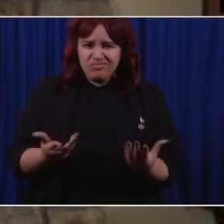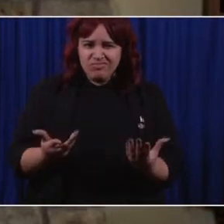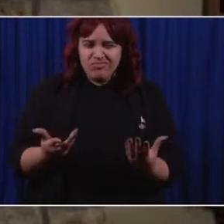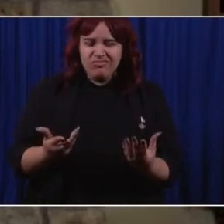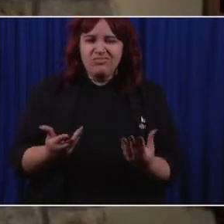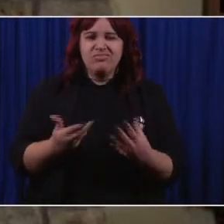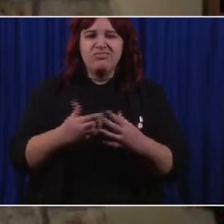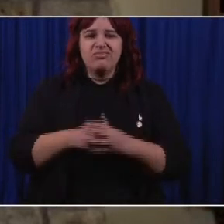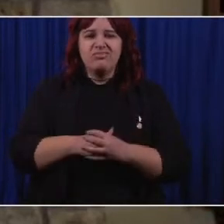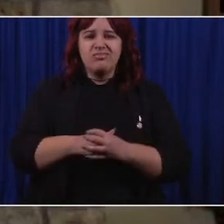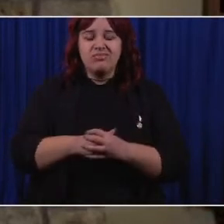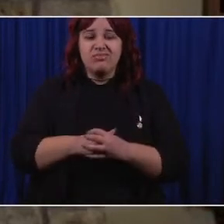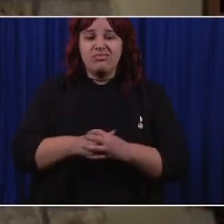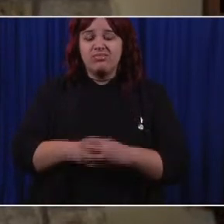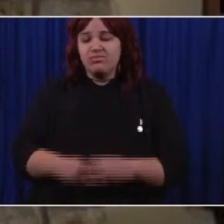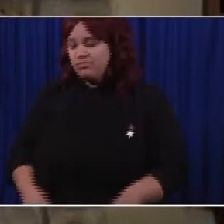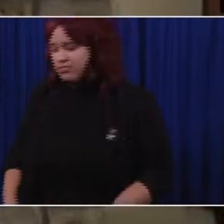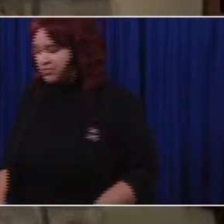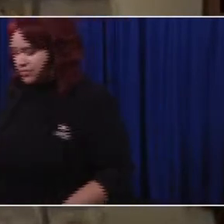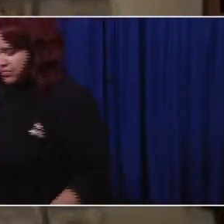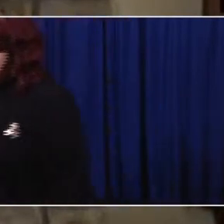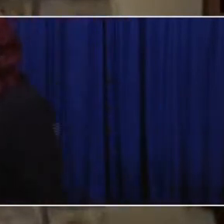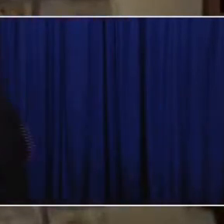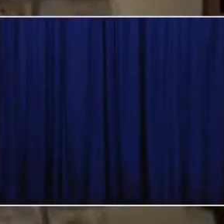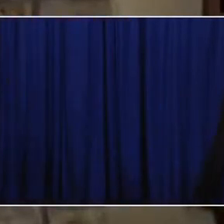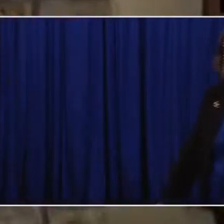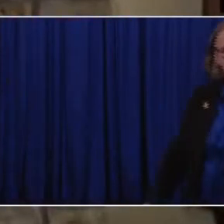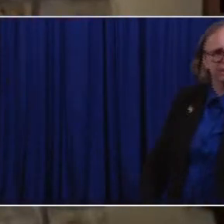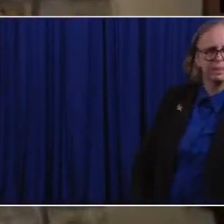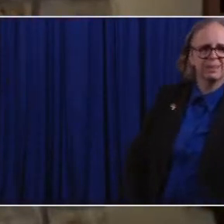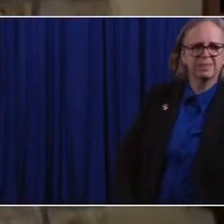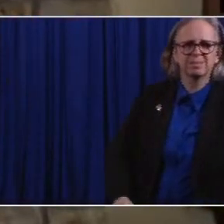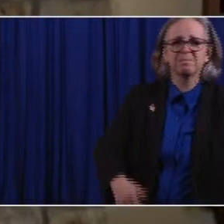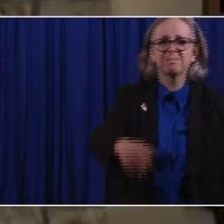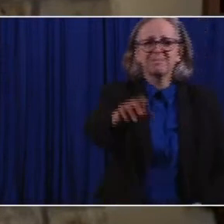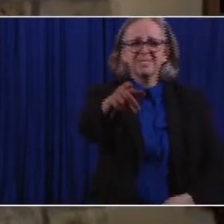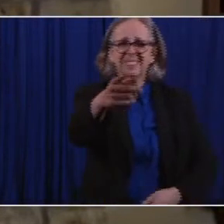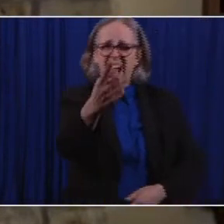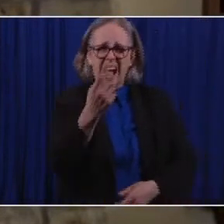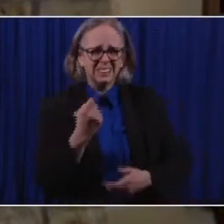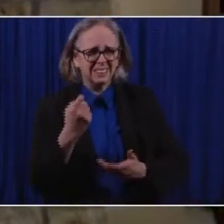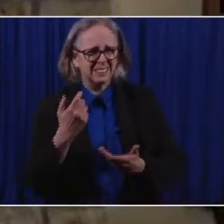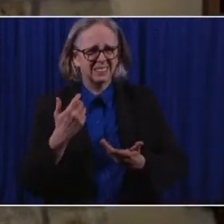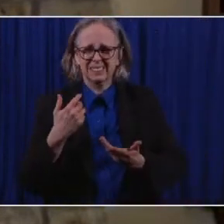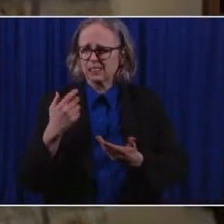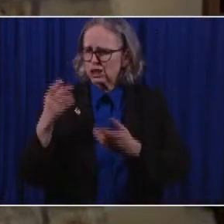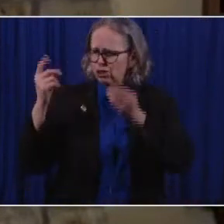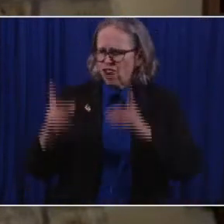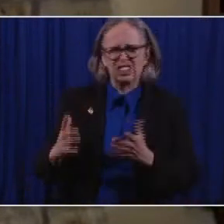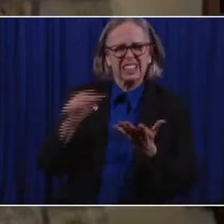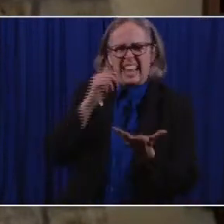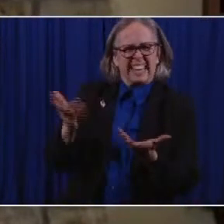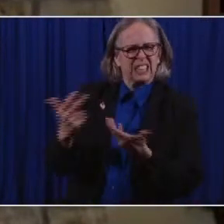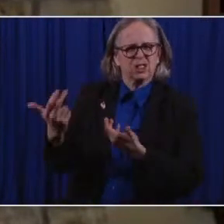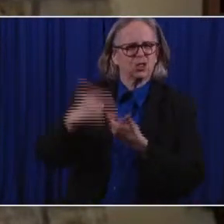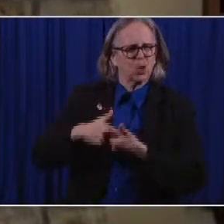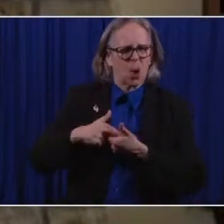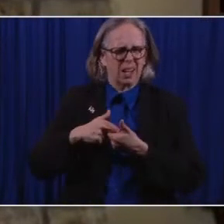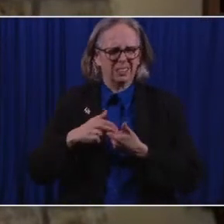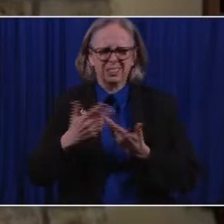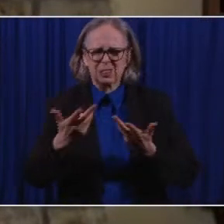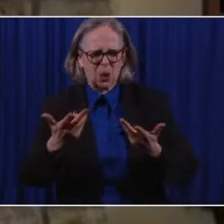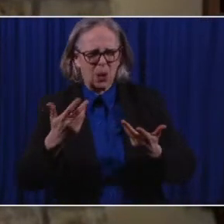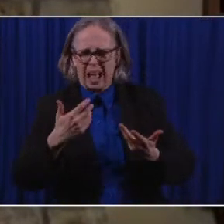this money that they need? Yeah, I don't have the director on here, so I'm not sure I can answer the exact date. Do you have anything to add in that,